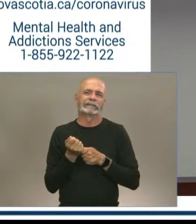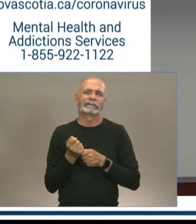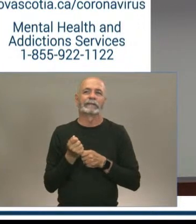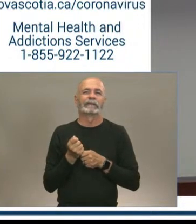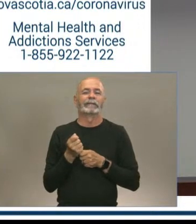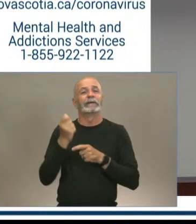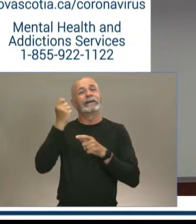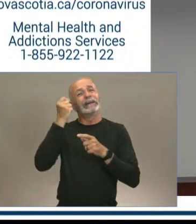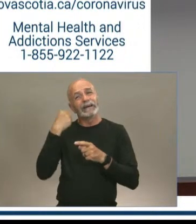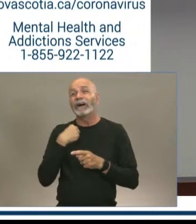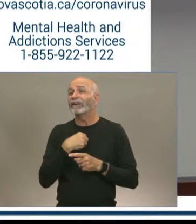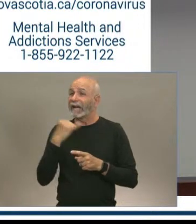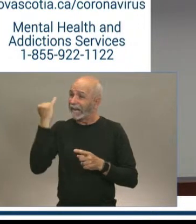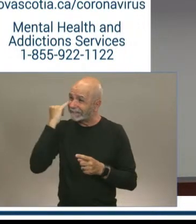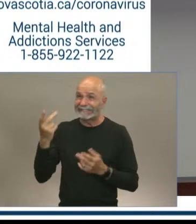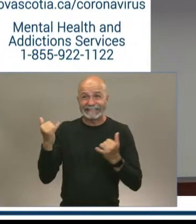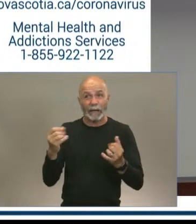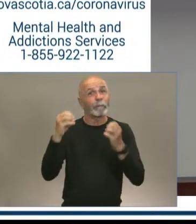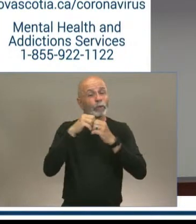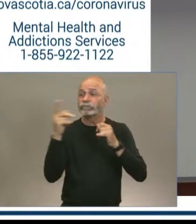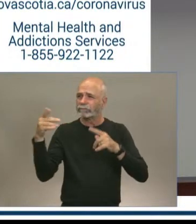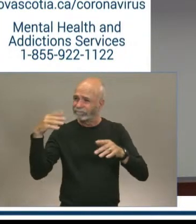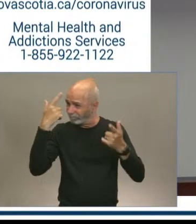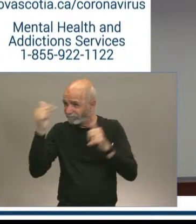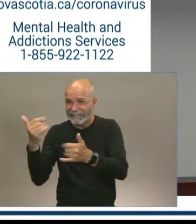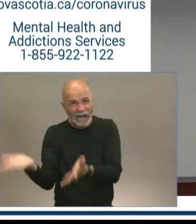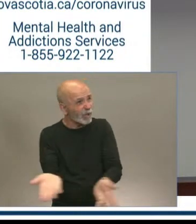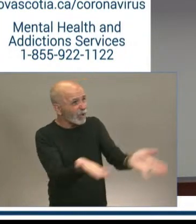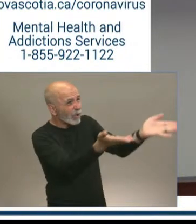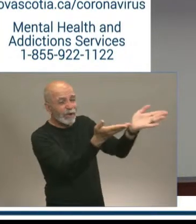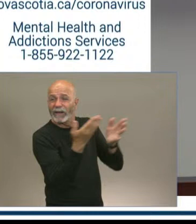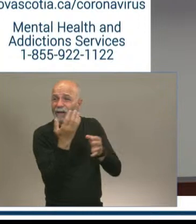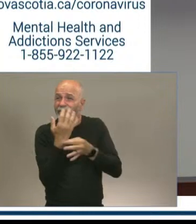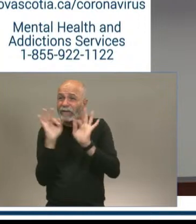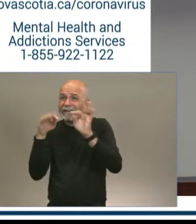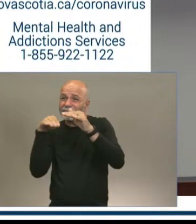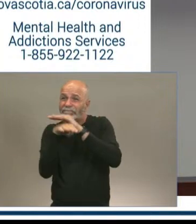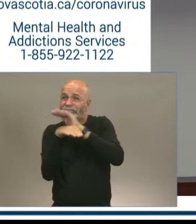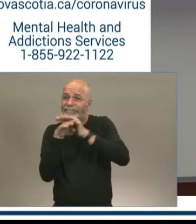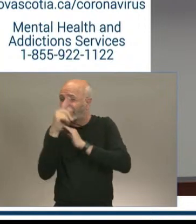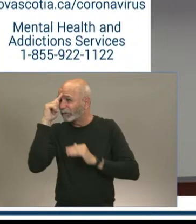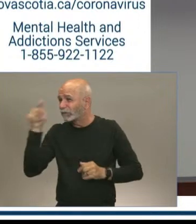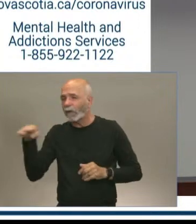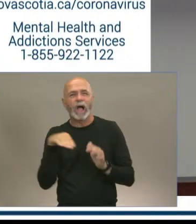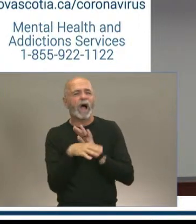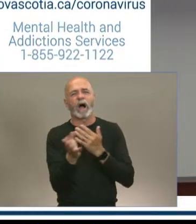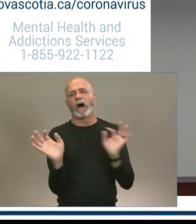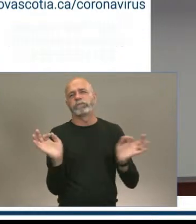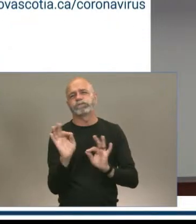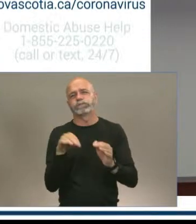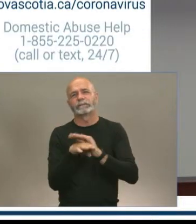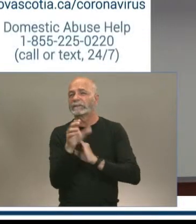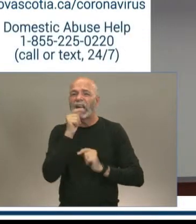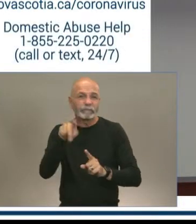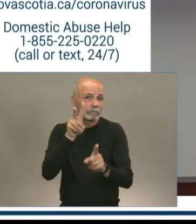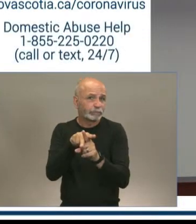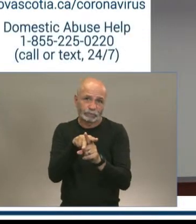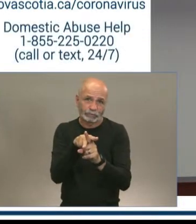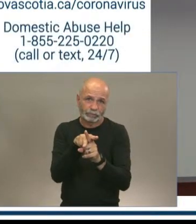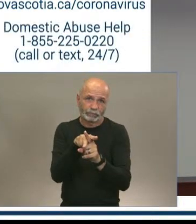walk-in is one of the things we're pushing to make it easier for them to get vaccinated, focusing on workplaces,